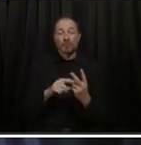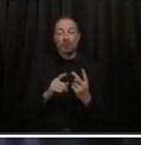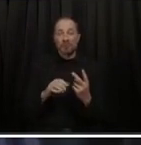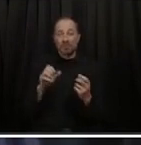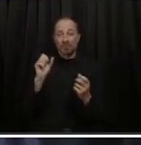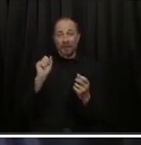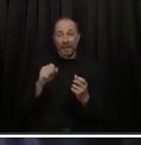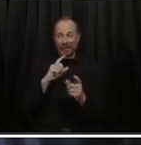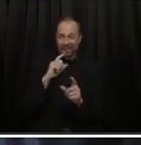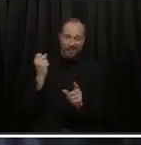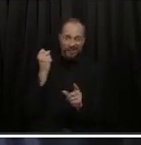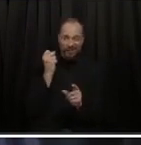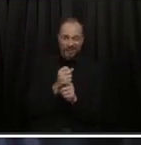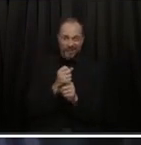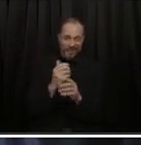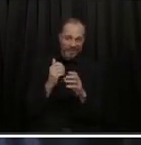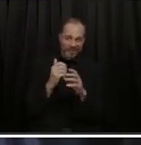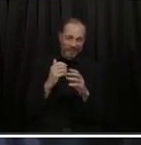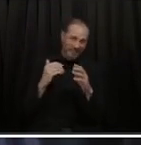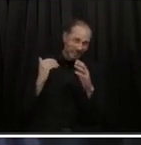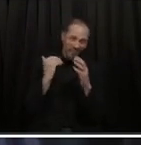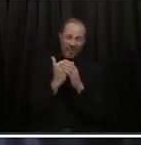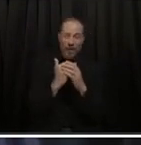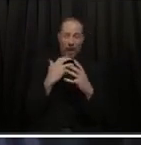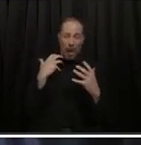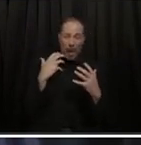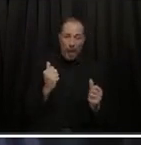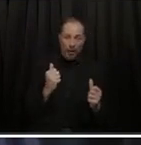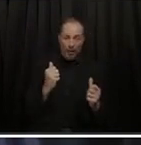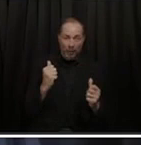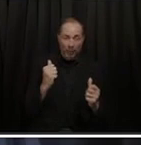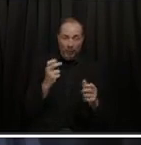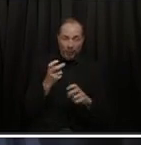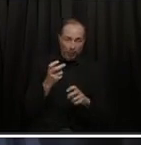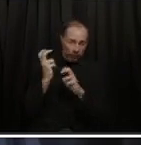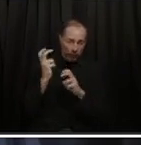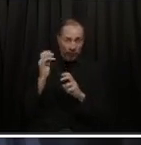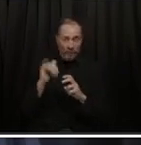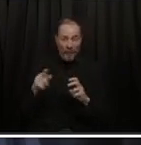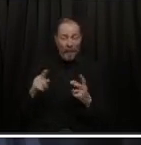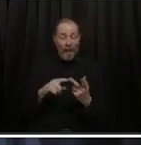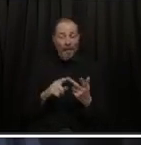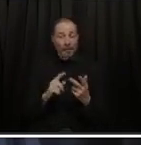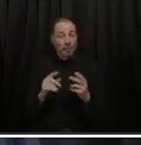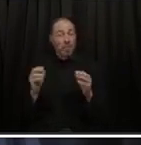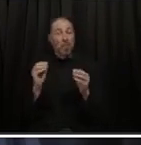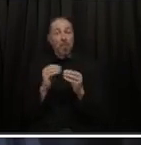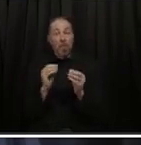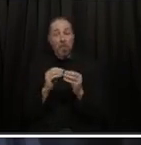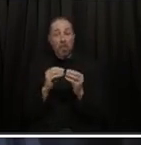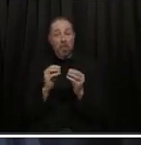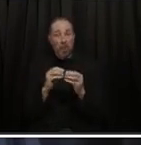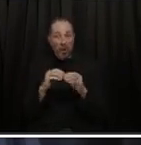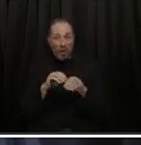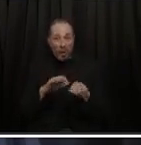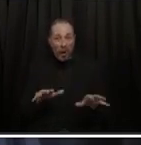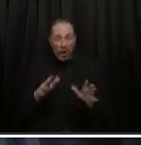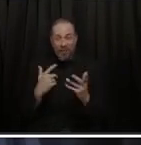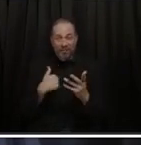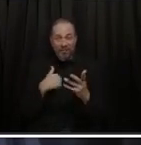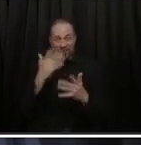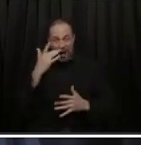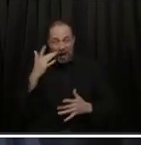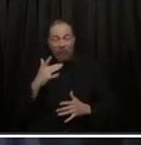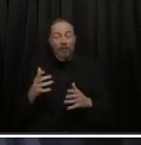Does it cause as severe health impact? Is it more virulent, very virulent, less virulent, just as virulent? And three, how well do the